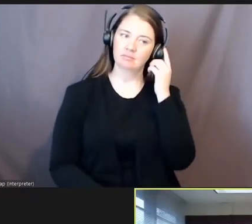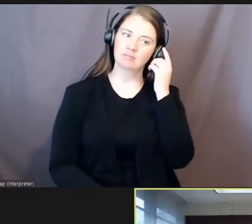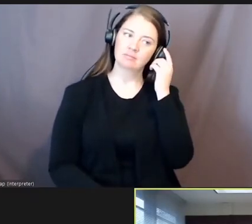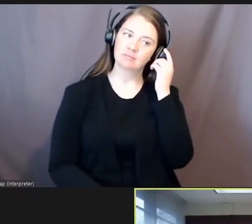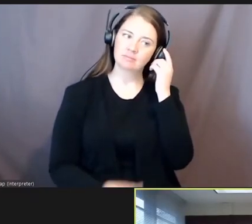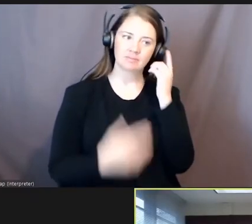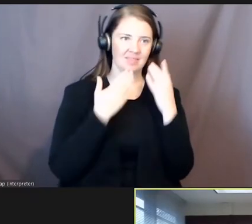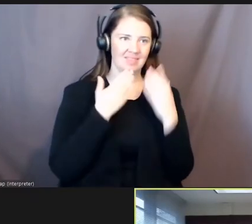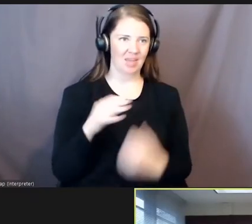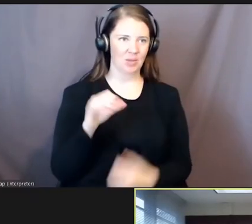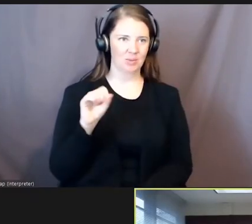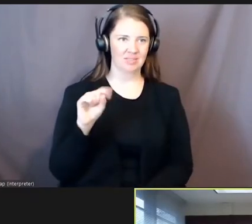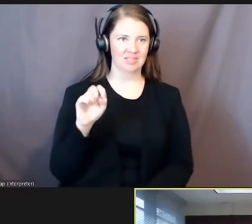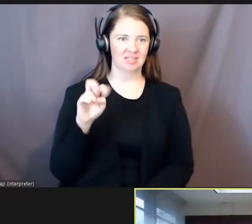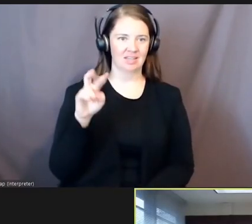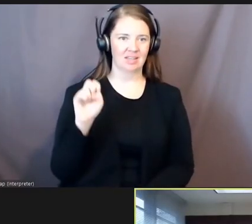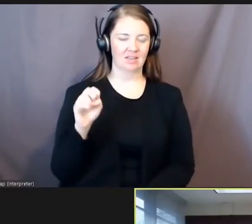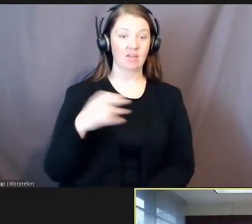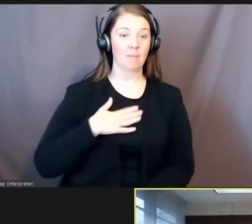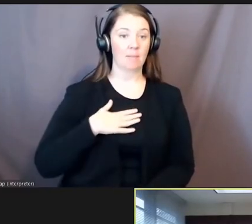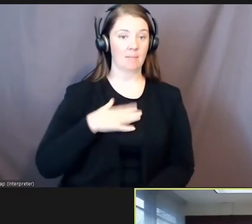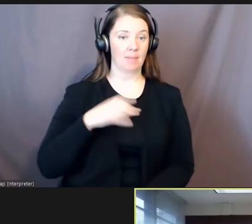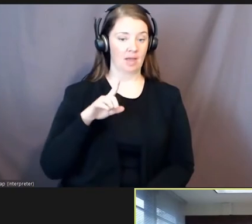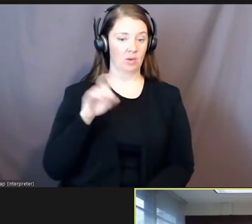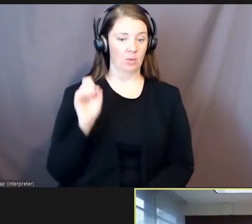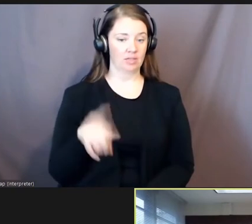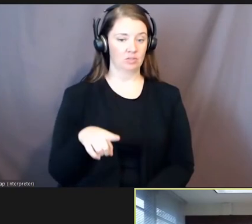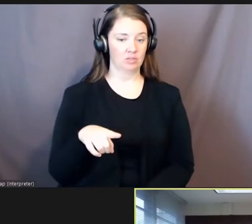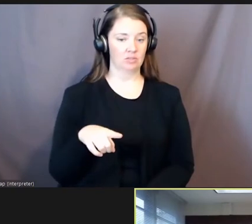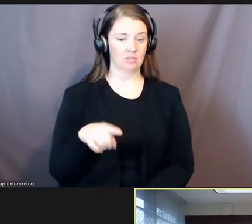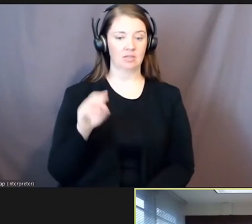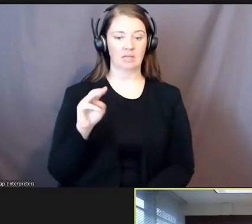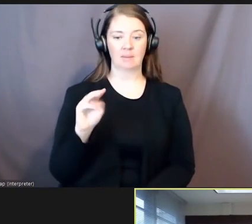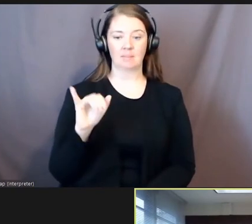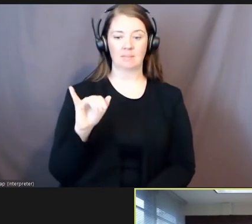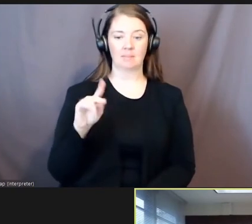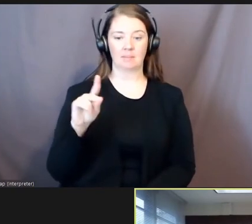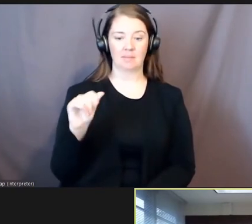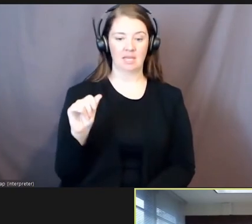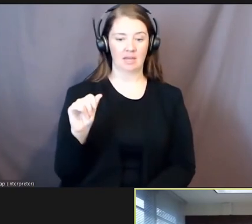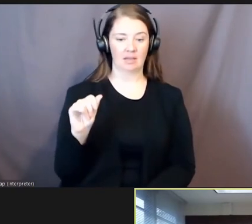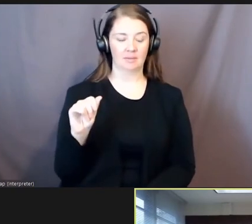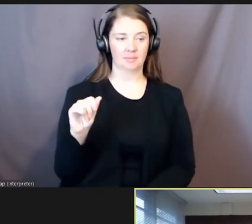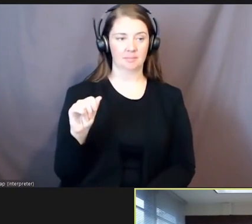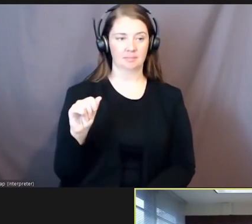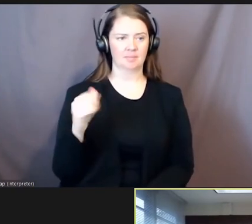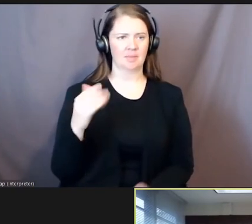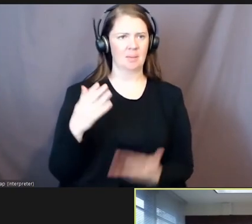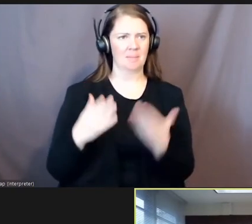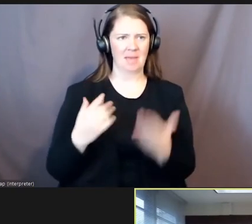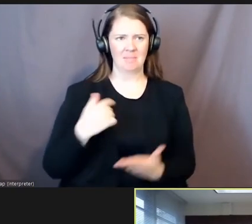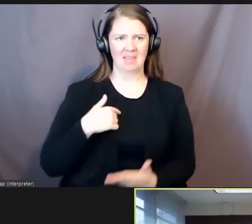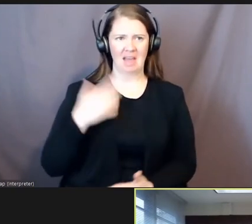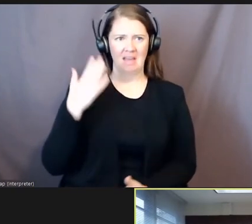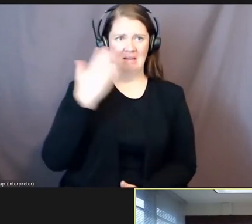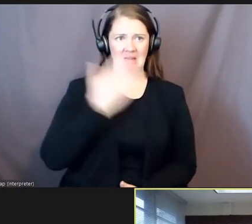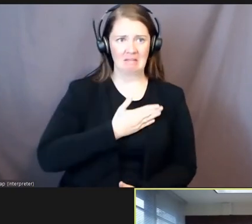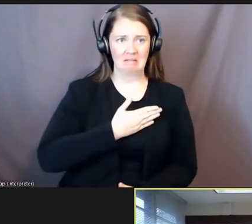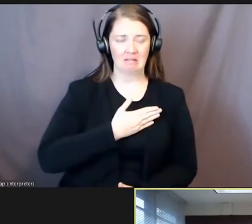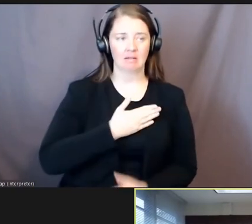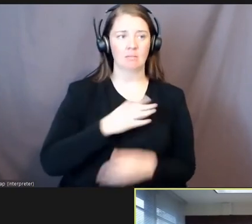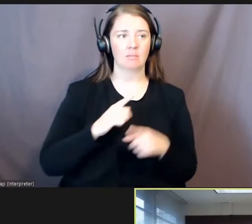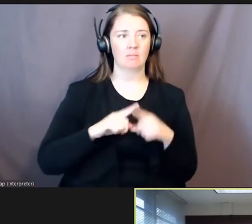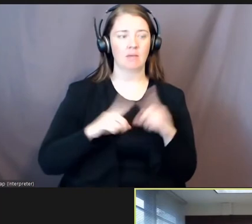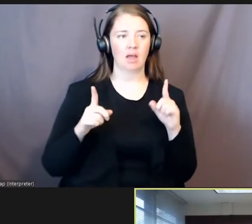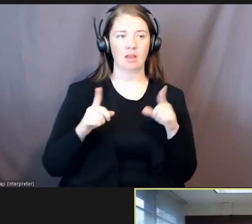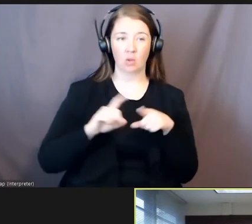Thanks, Steve. My question is for Mika. I may have missed it, but do the